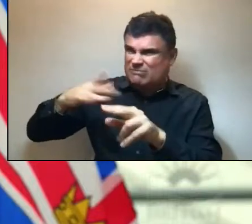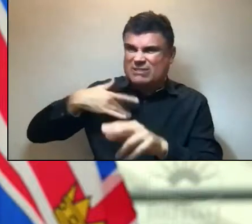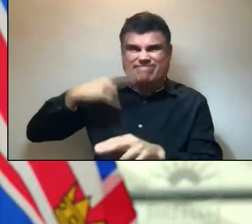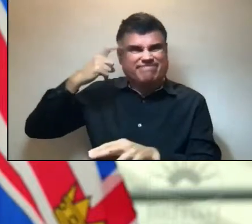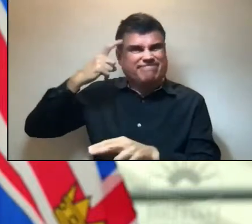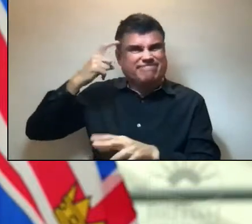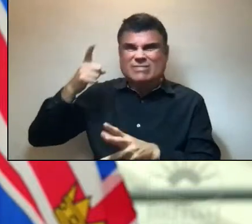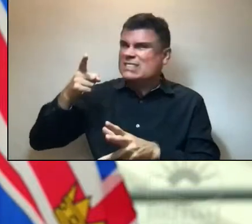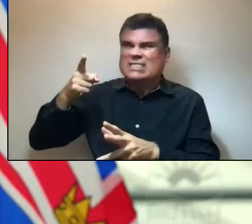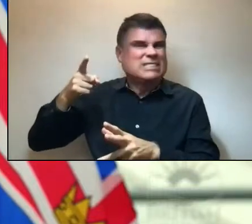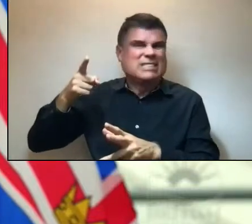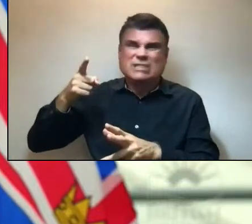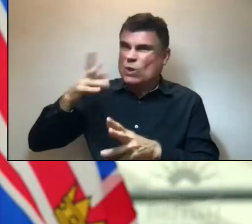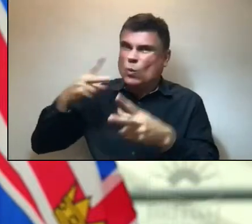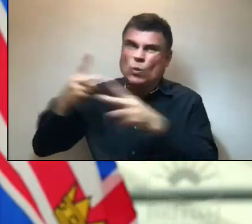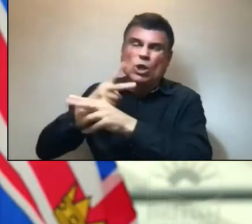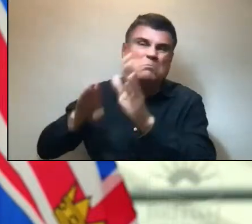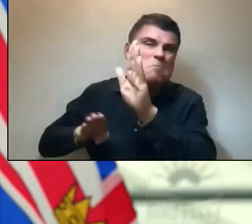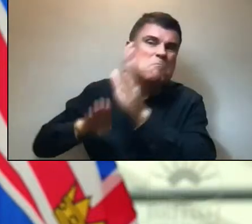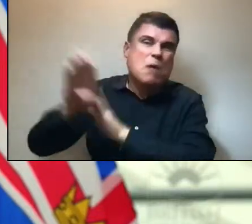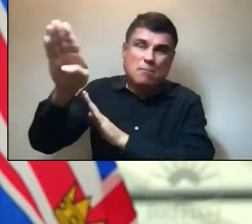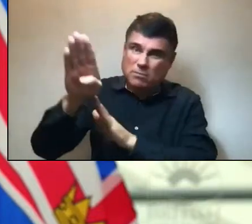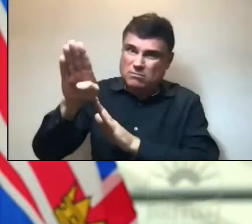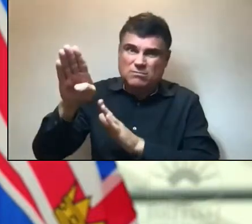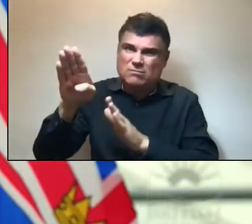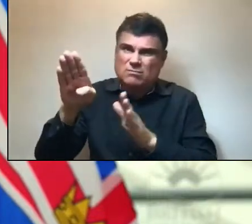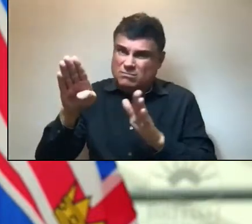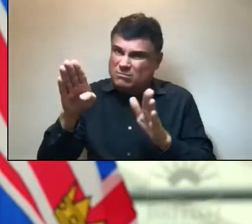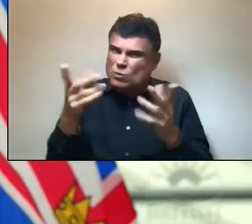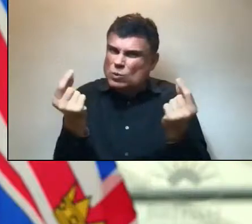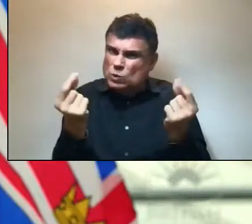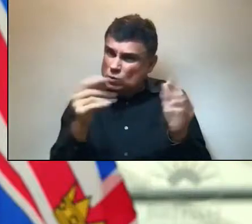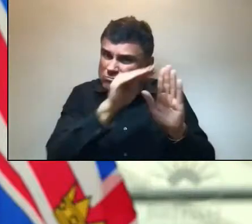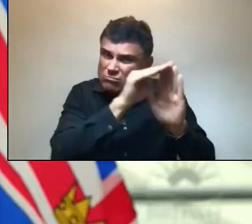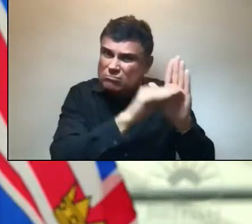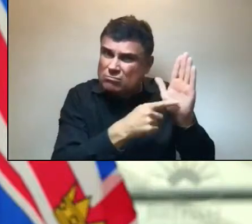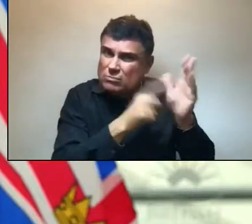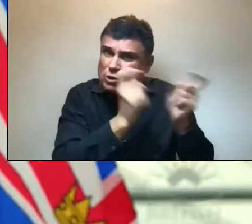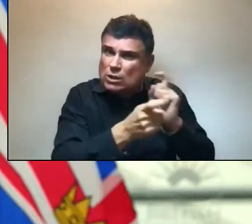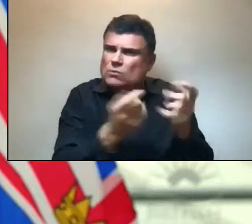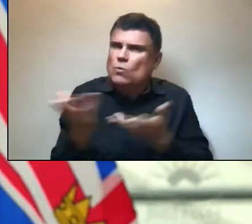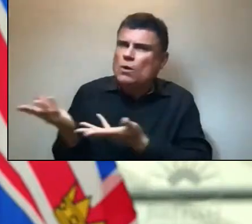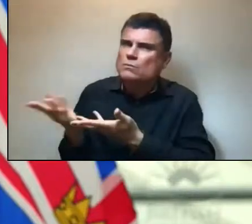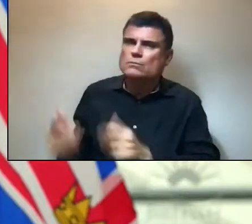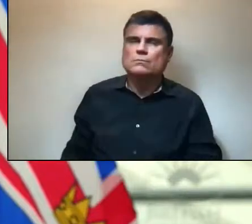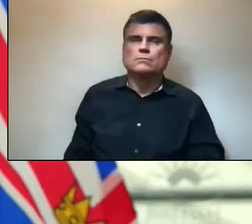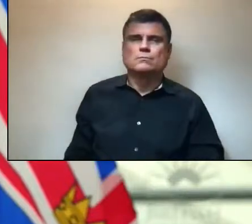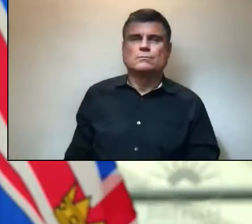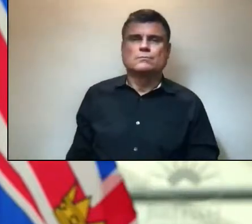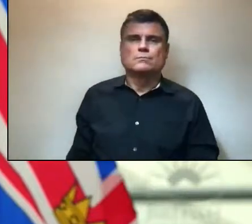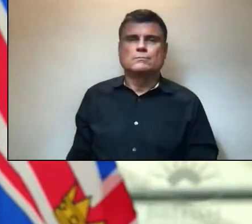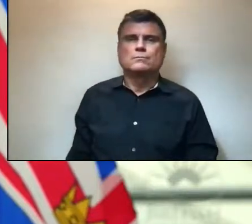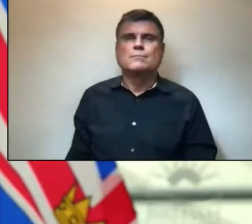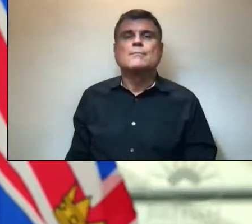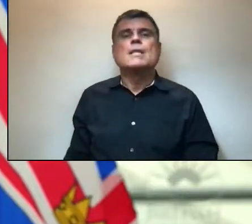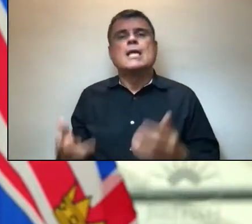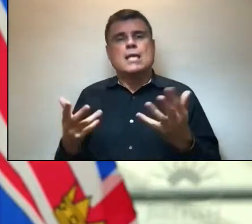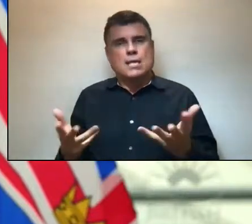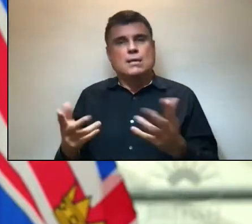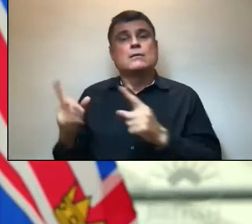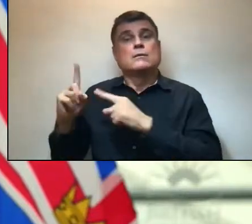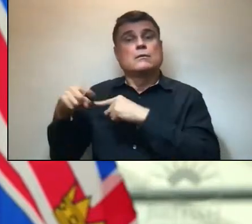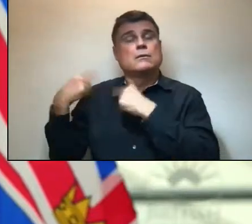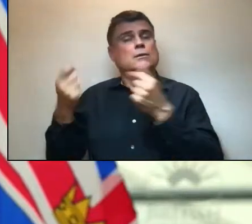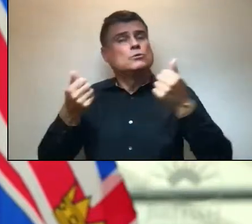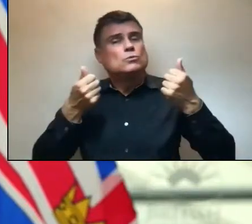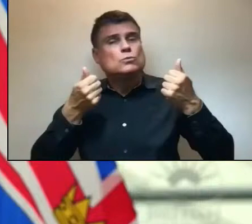scenario? You know, I think what we have tried to do is put in place the restrictions in those areas where we know transmission is the